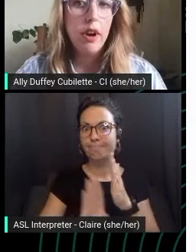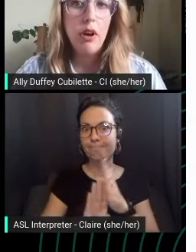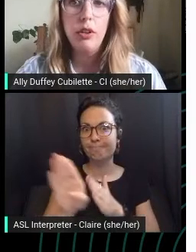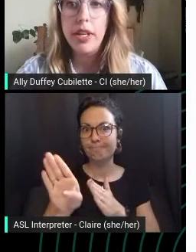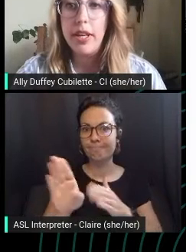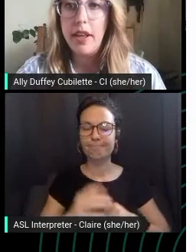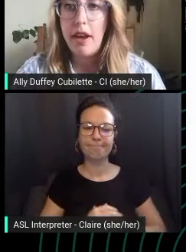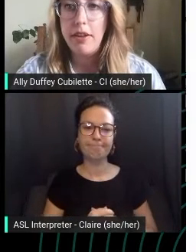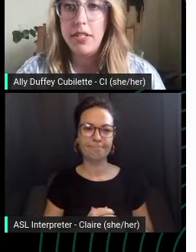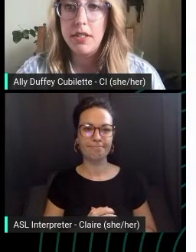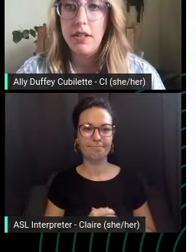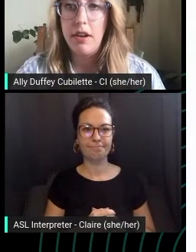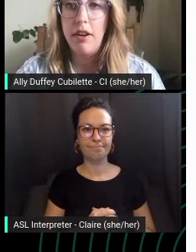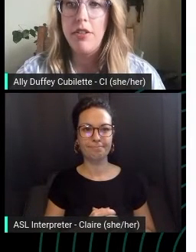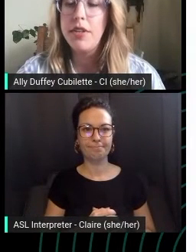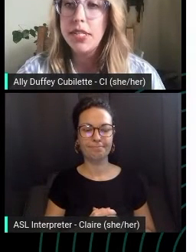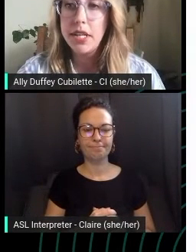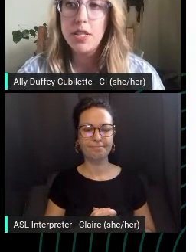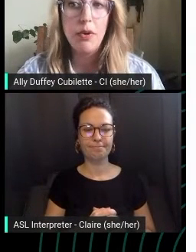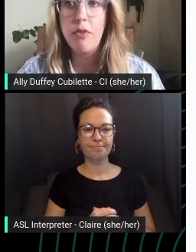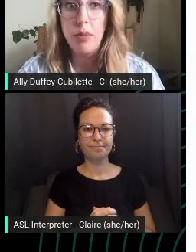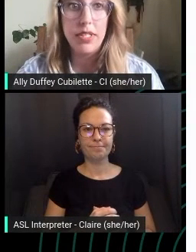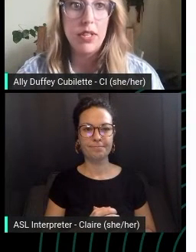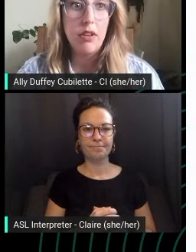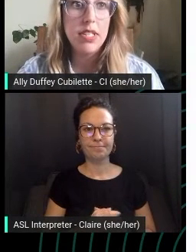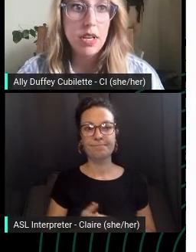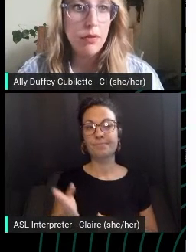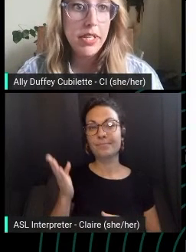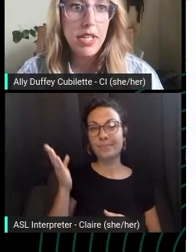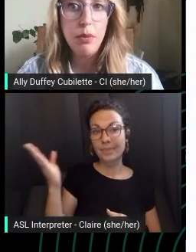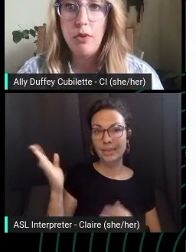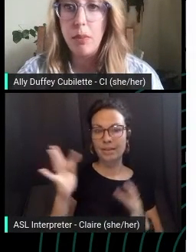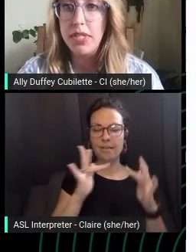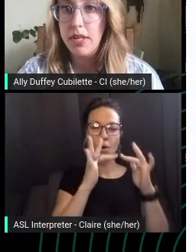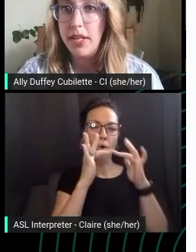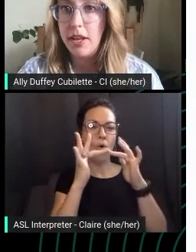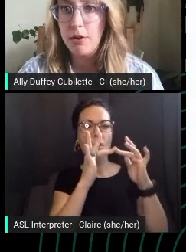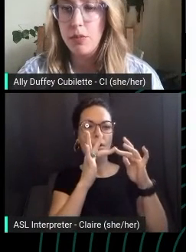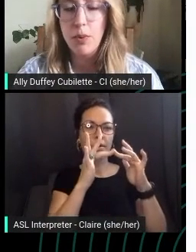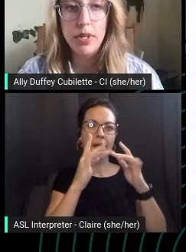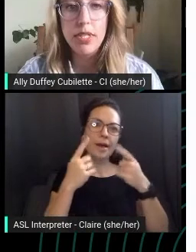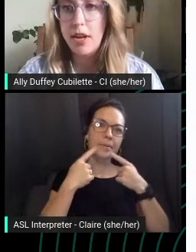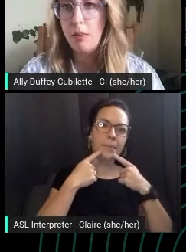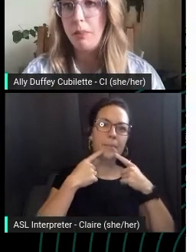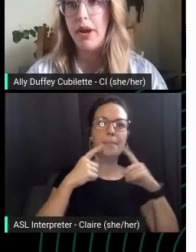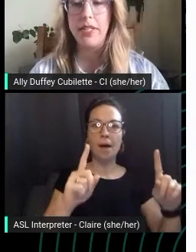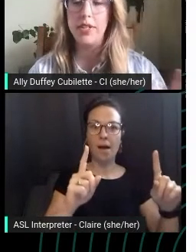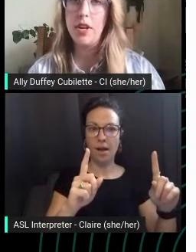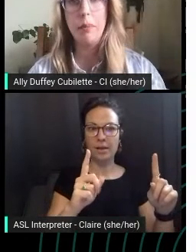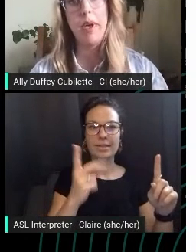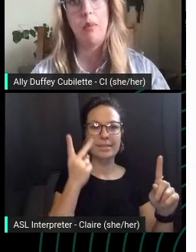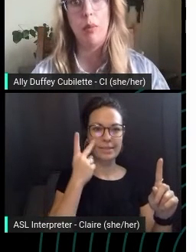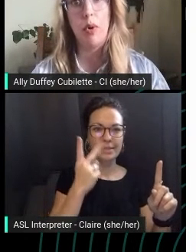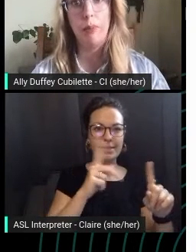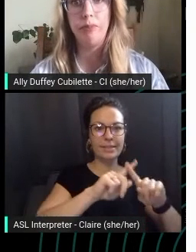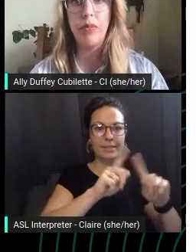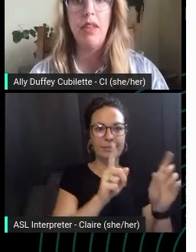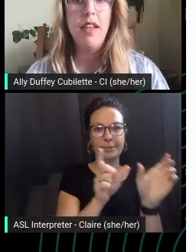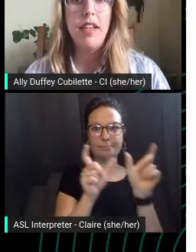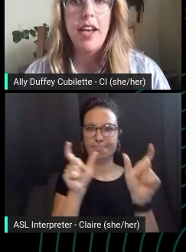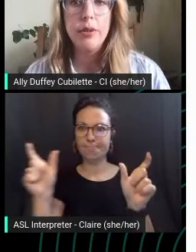Here we are looking at the site's performance on several key performance indicators broken down by desktop and